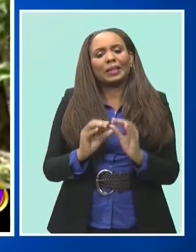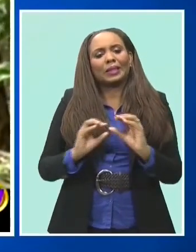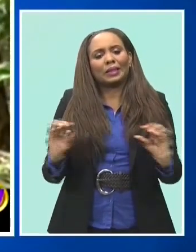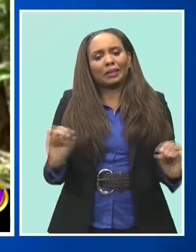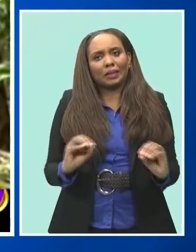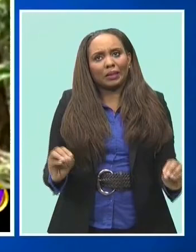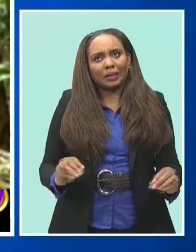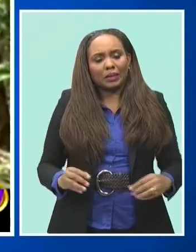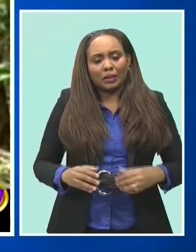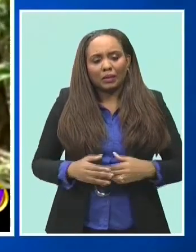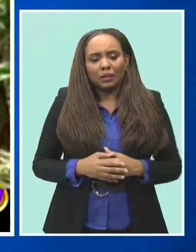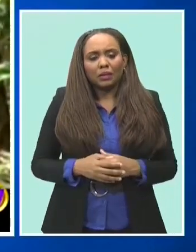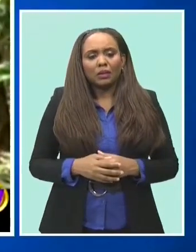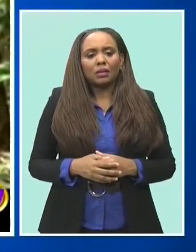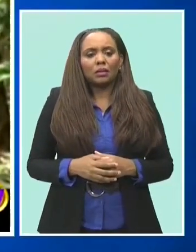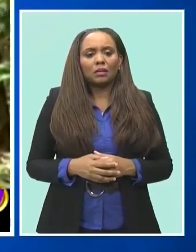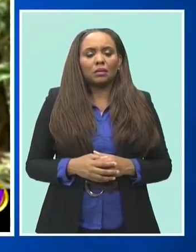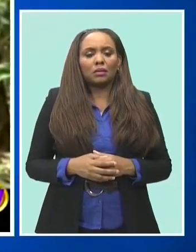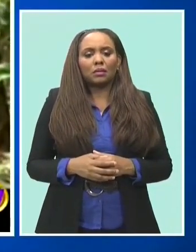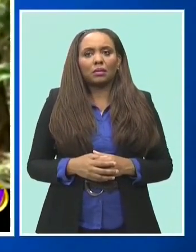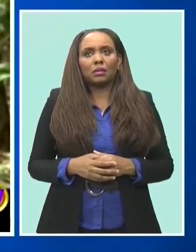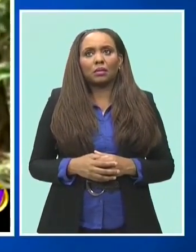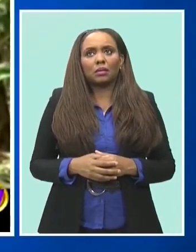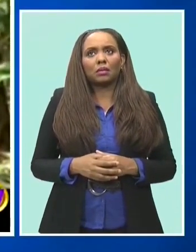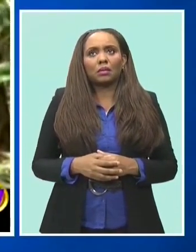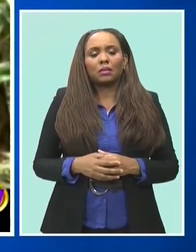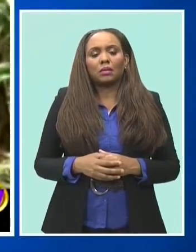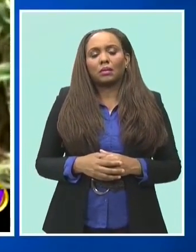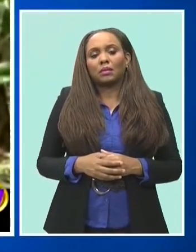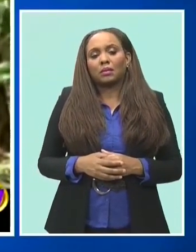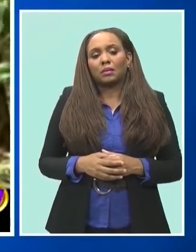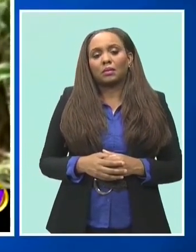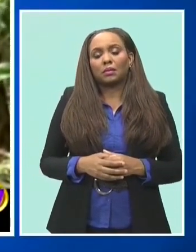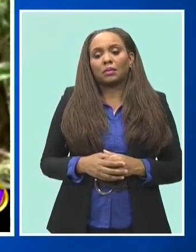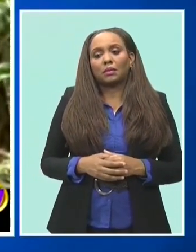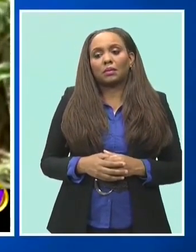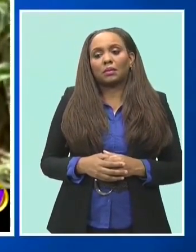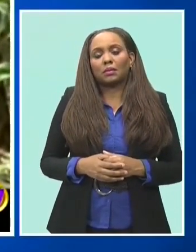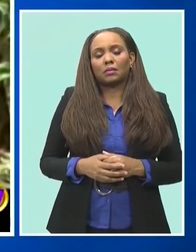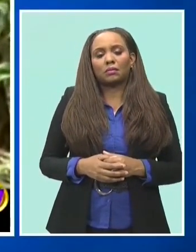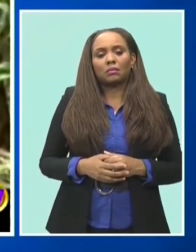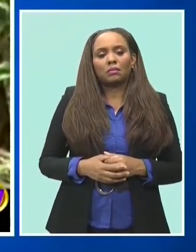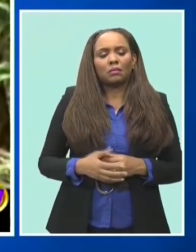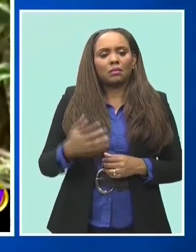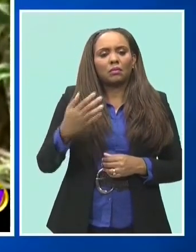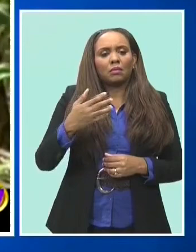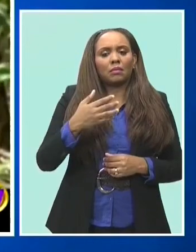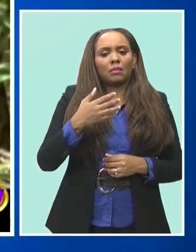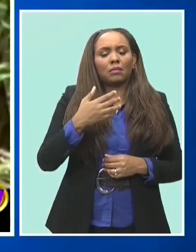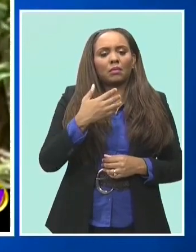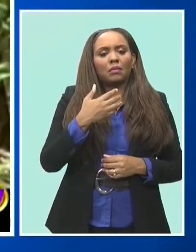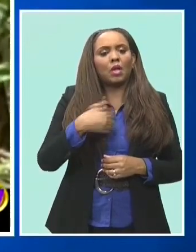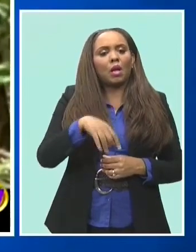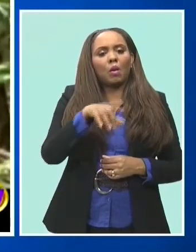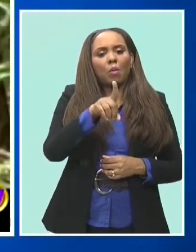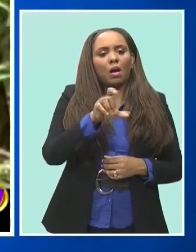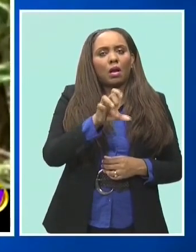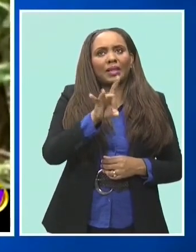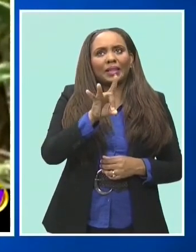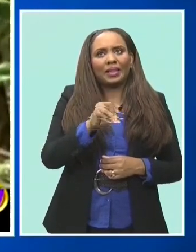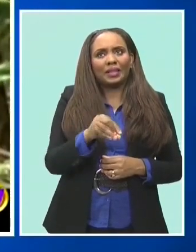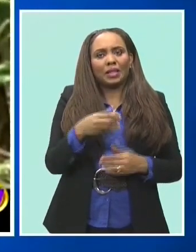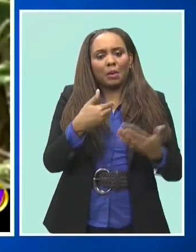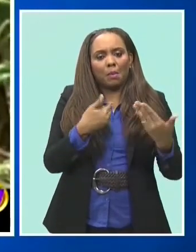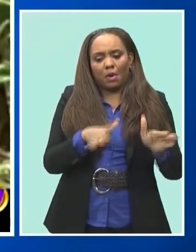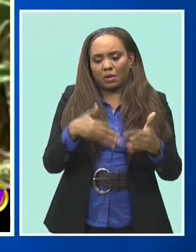we were doing like about 180 boxes. Per week, I do. Per week. But